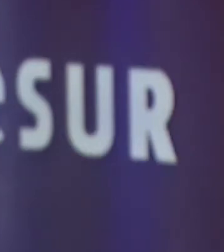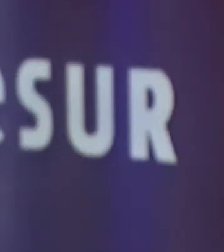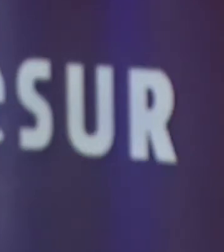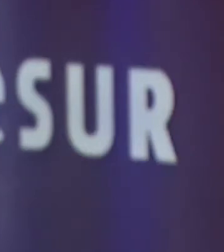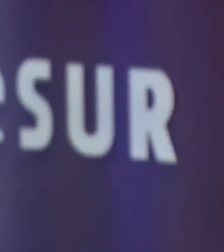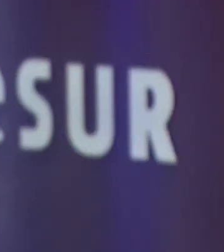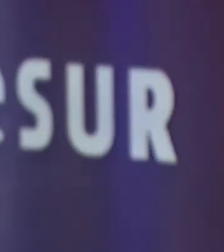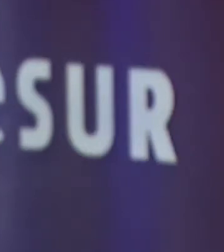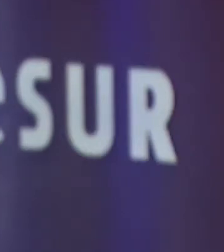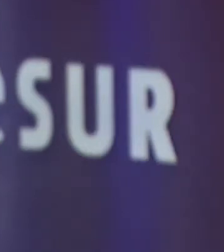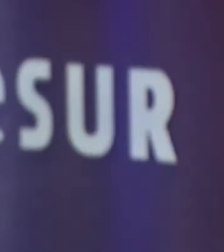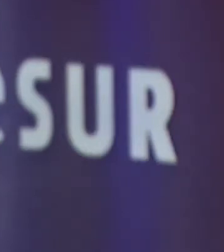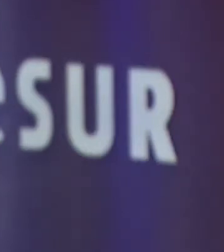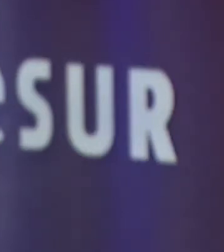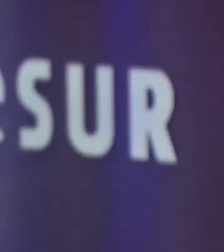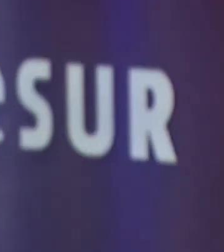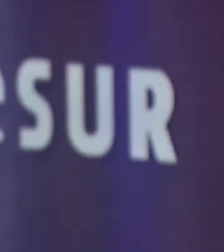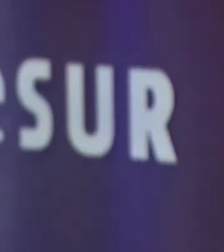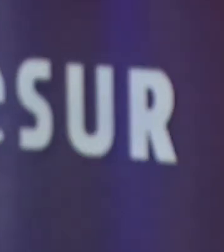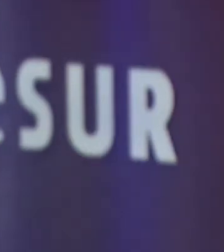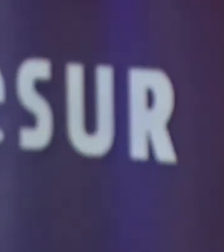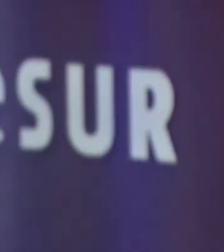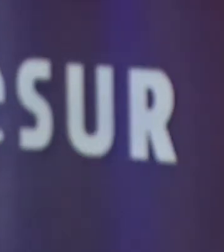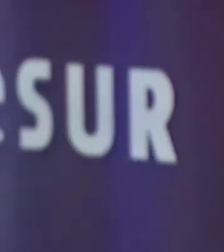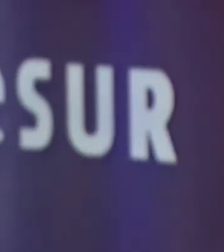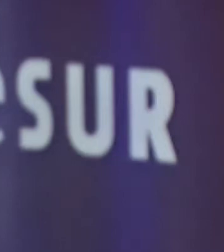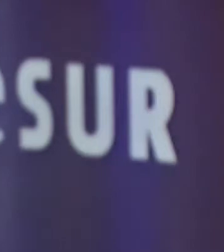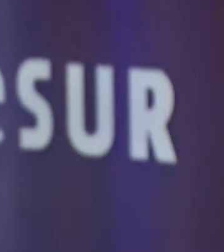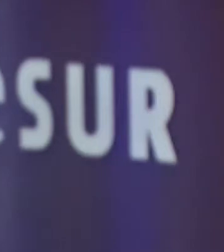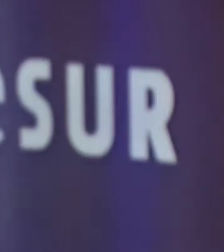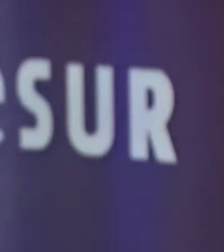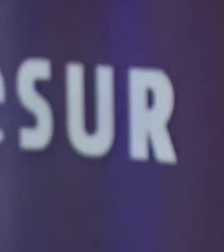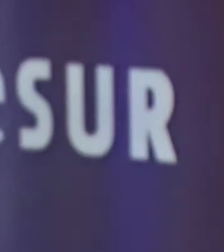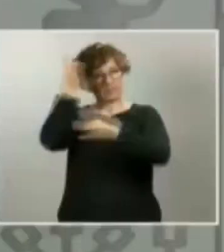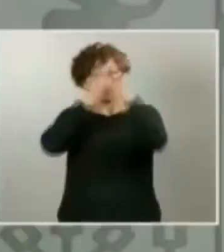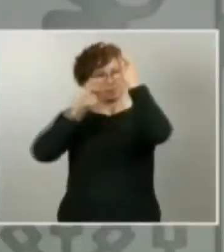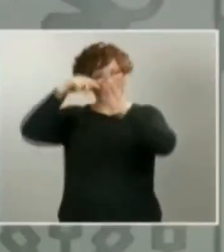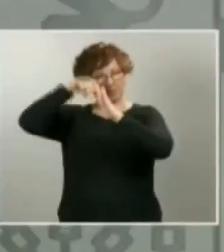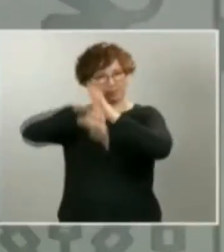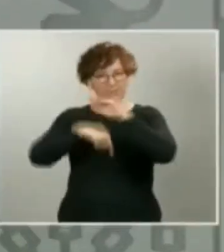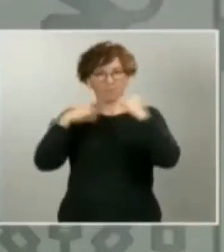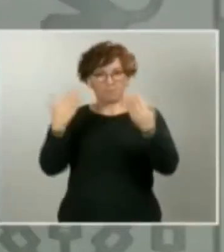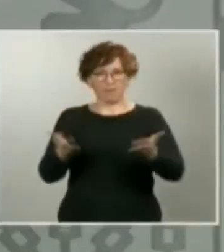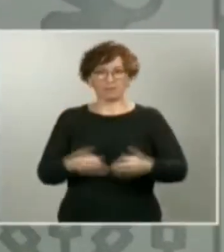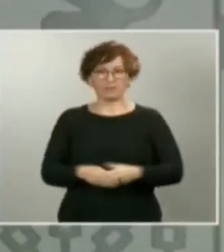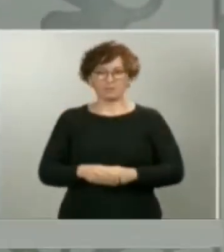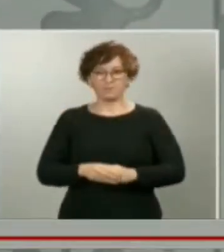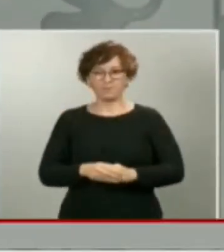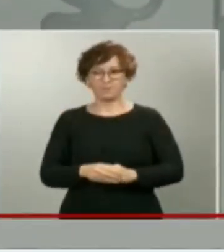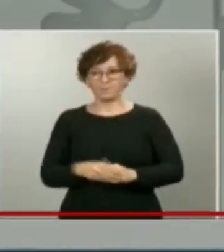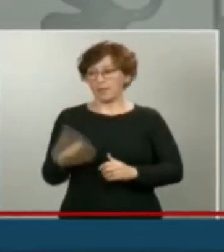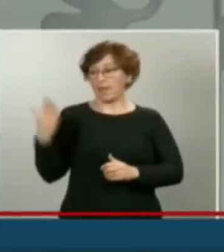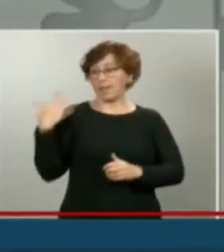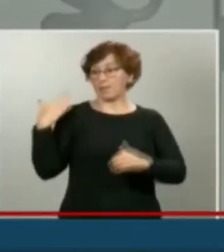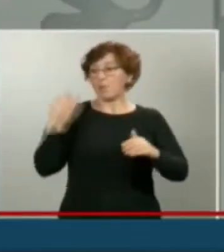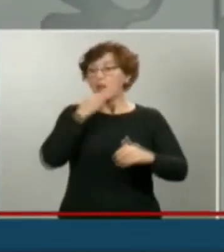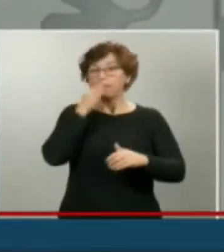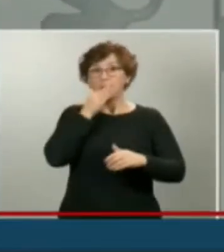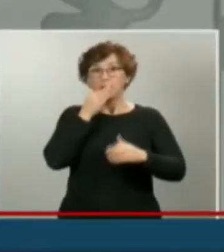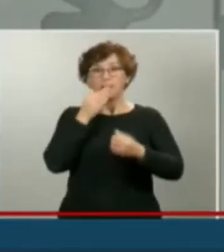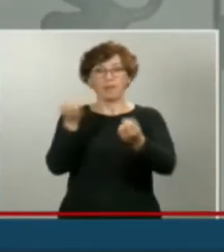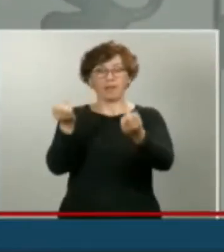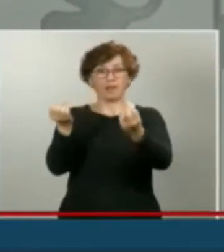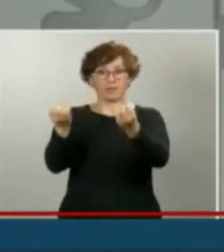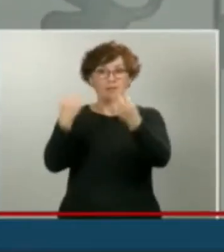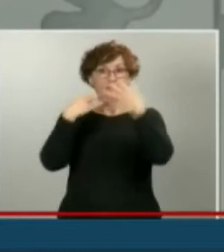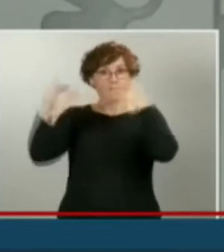March 23rd, with 605 fatalities in 24 hours. In the last 24 hours, we have